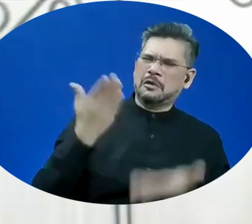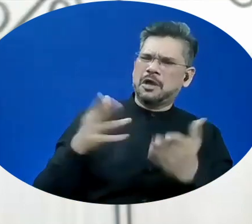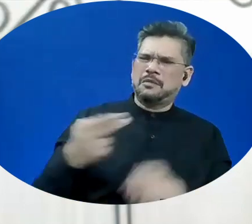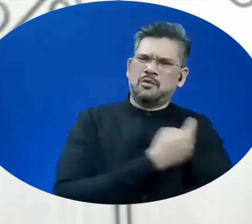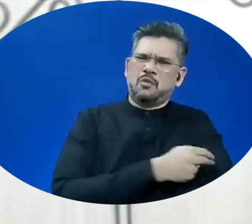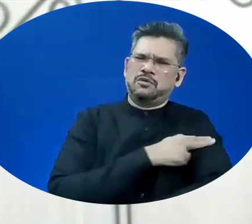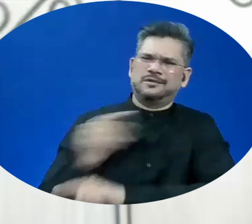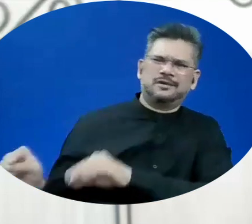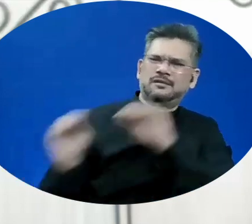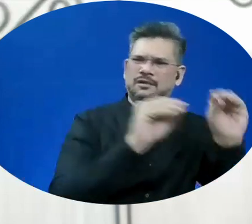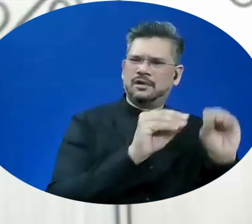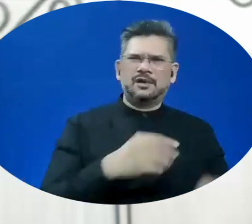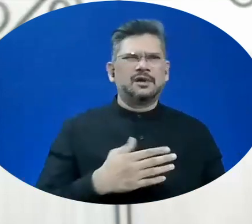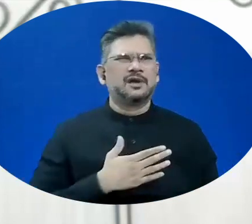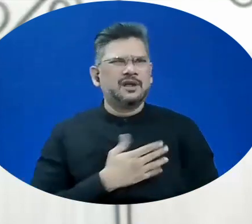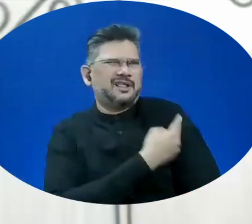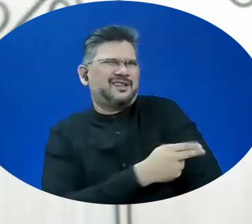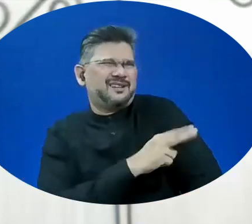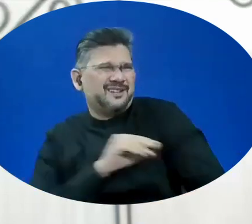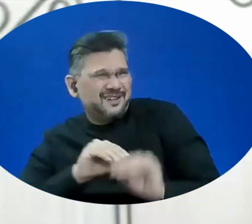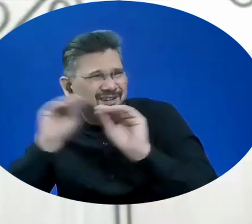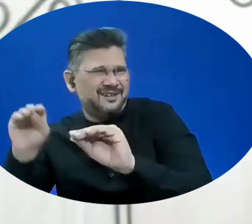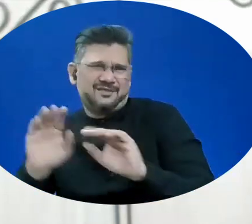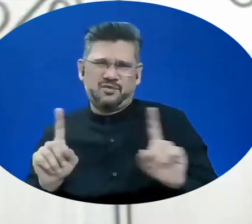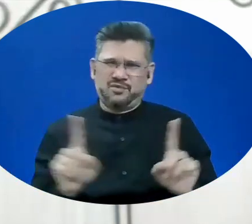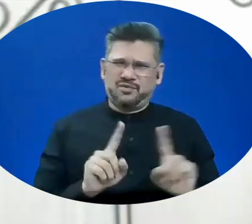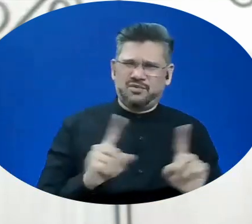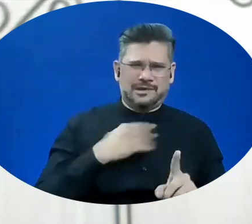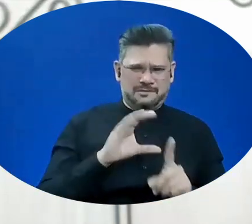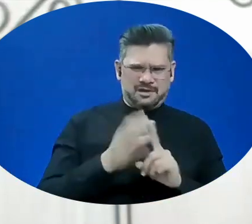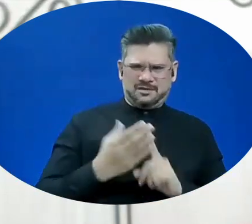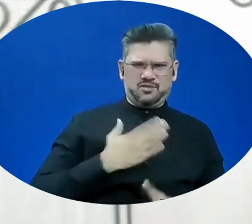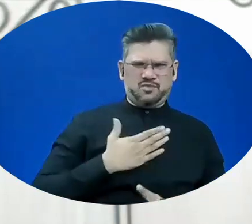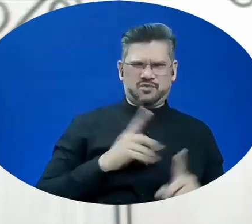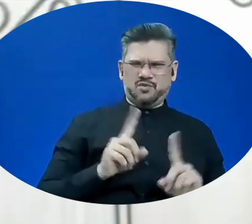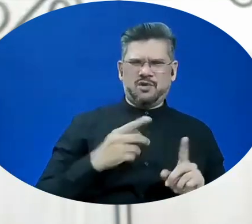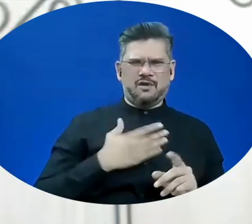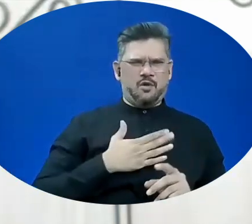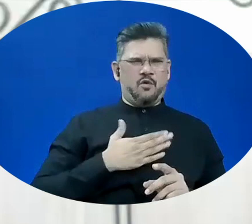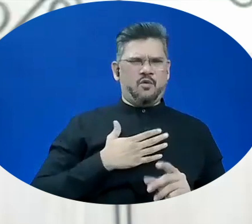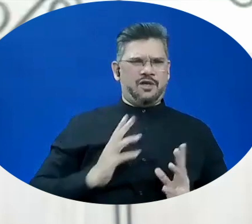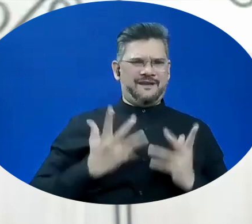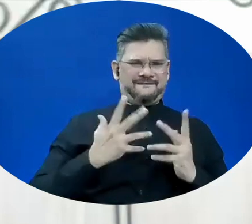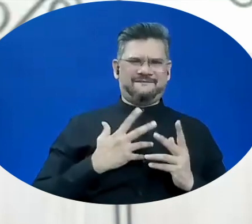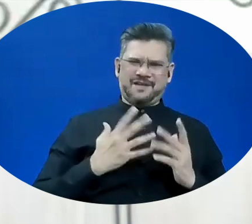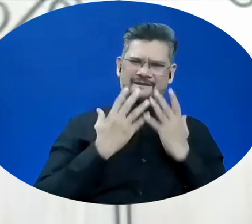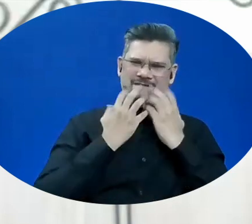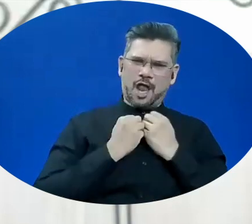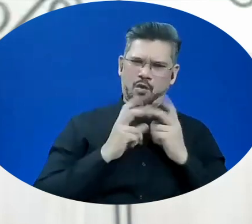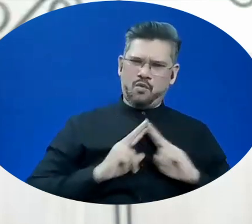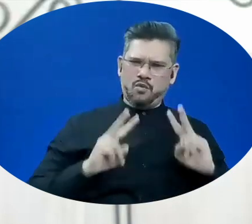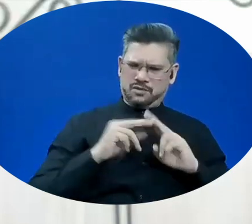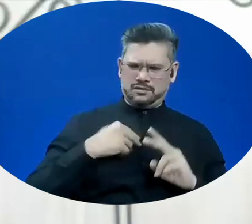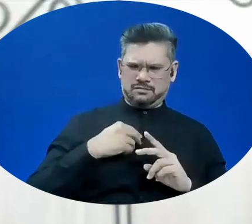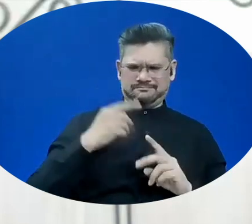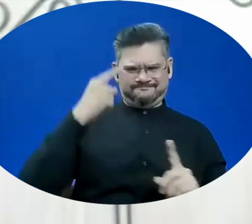against my culture, against my values, because it wasn't something that we discussed. And because I know the stigma that goes on in the